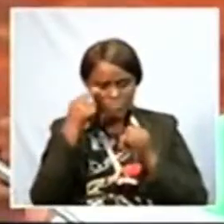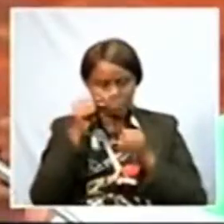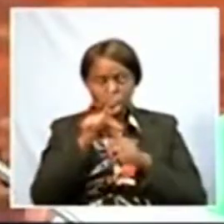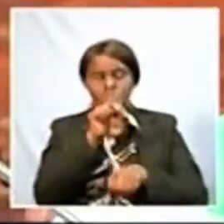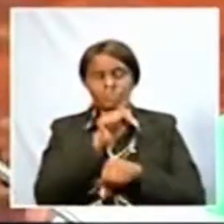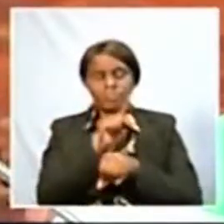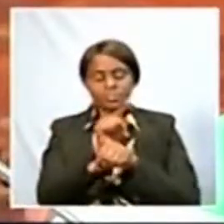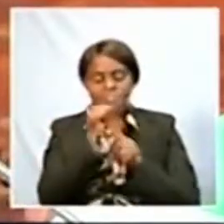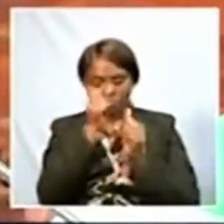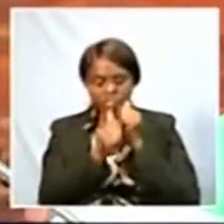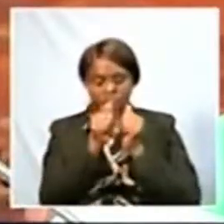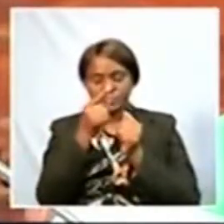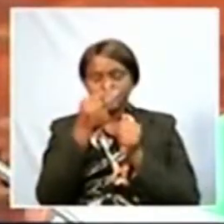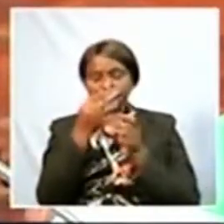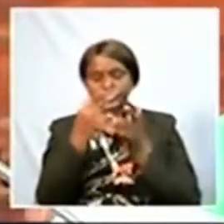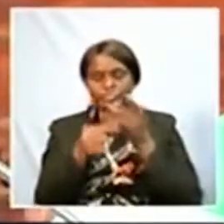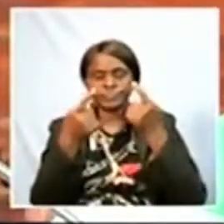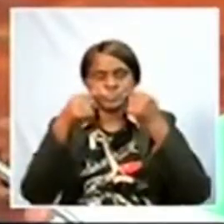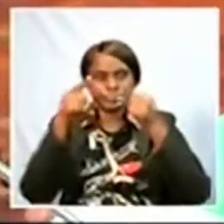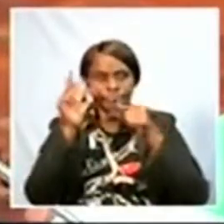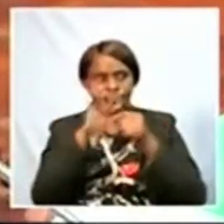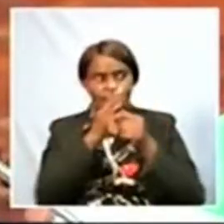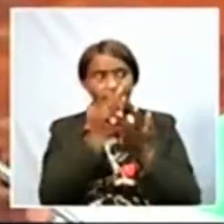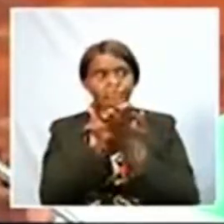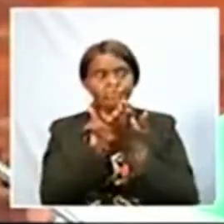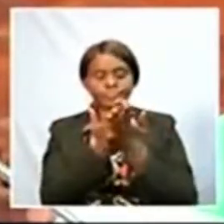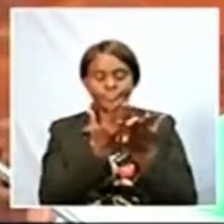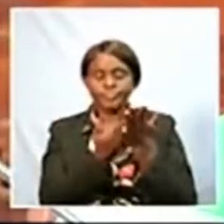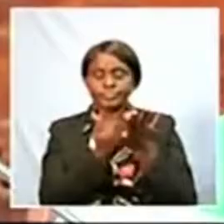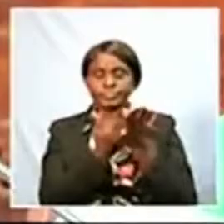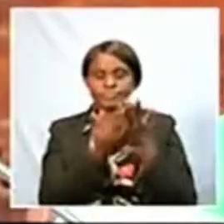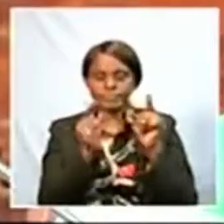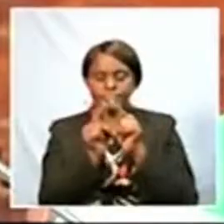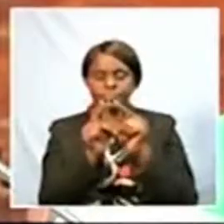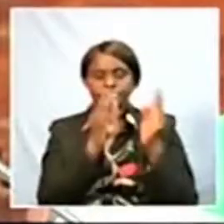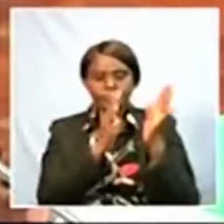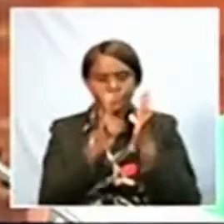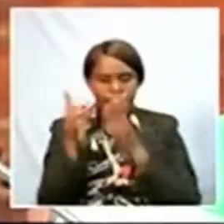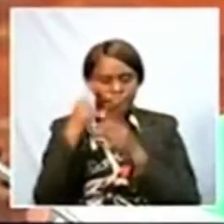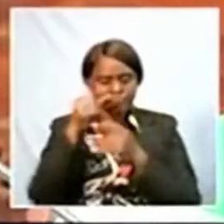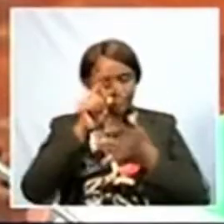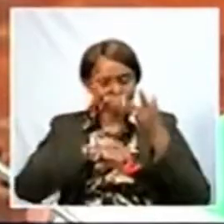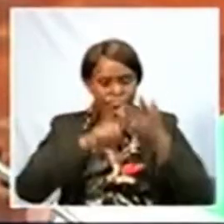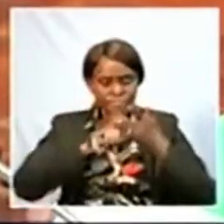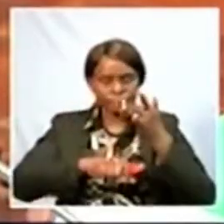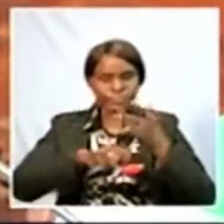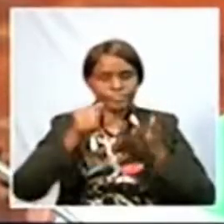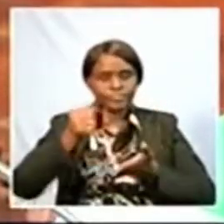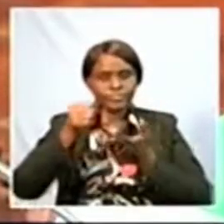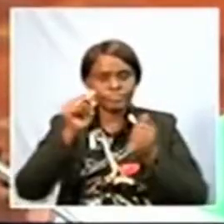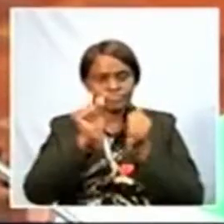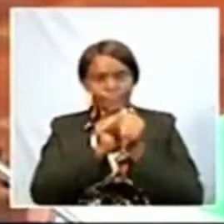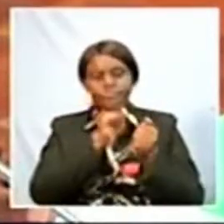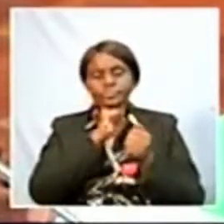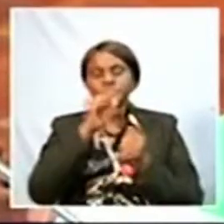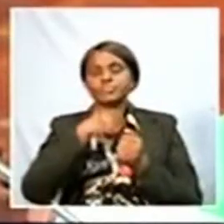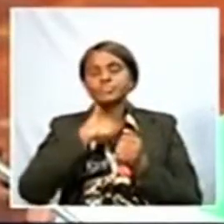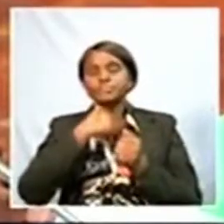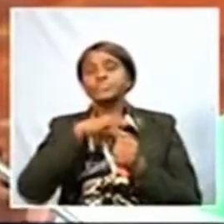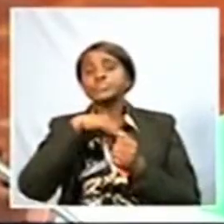delayed implementation of projects was due to unsuccessful bids reconsideration for cost estimates and